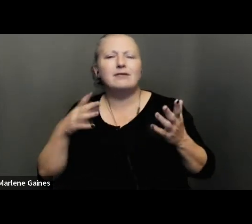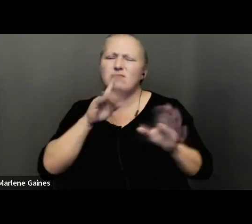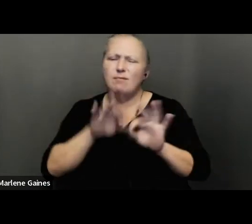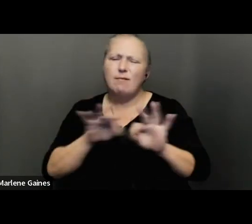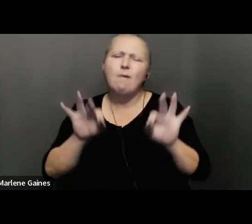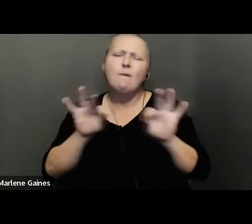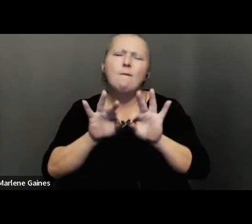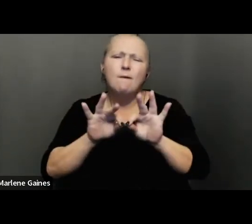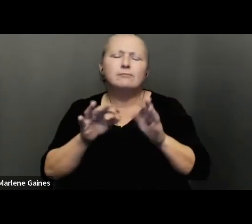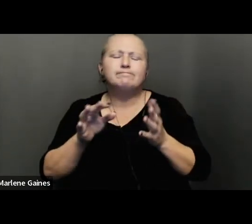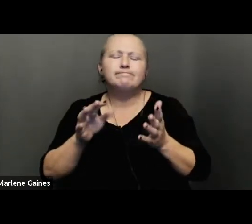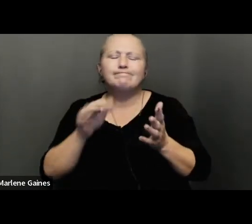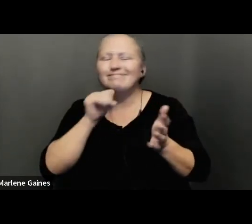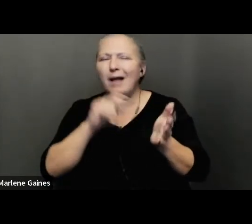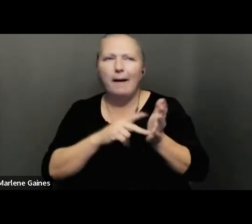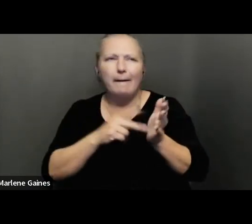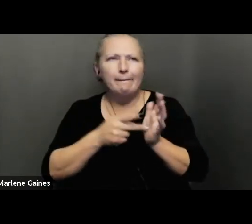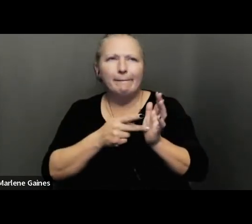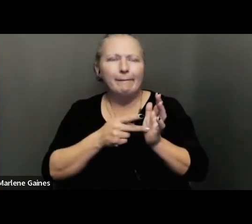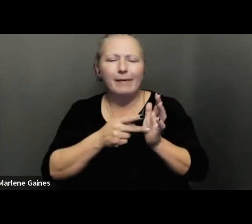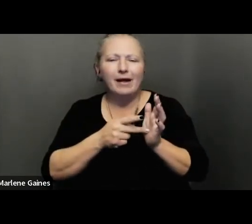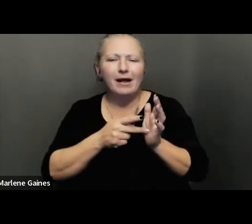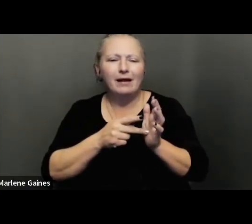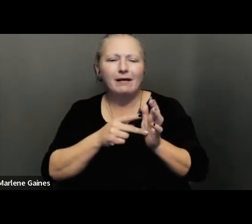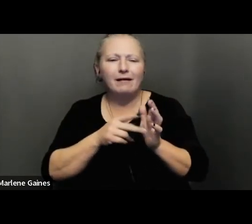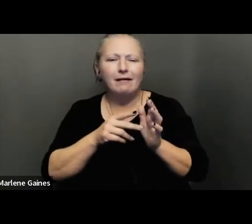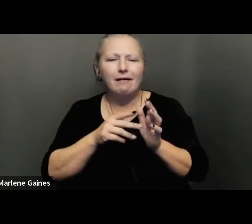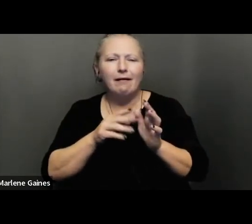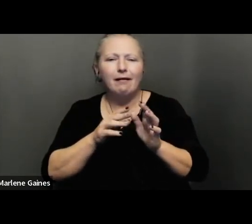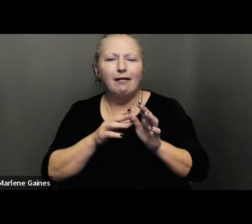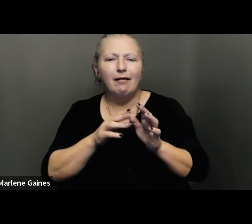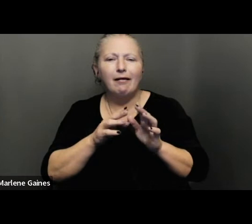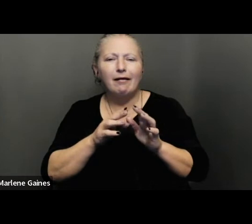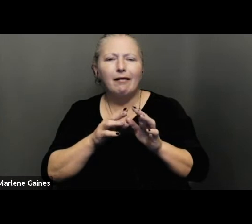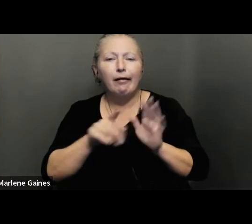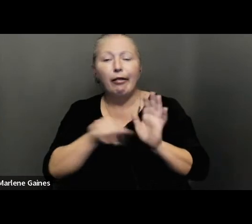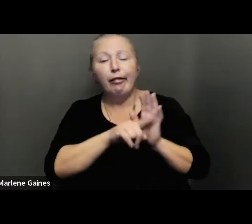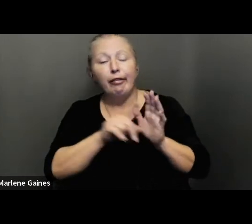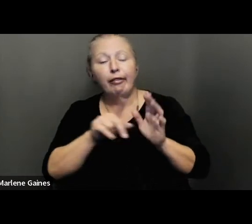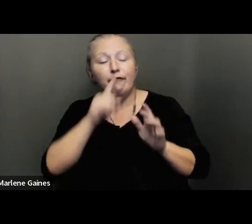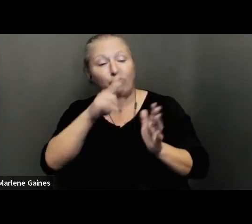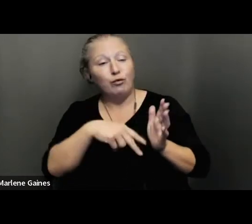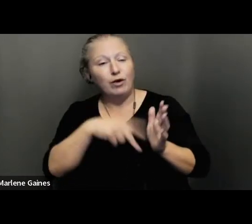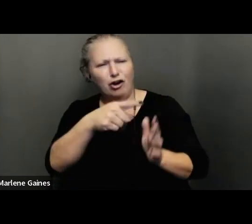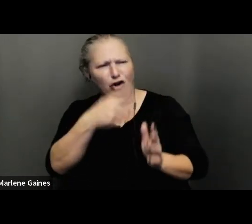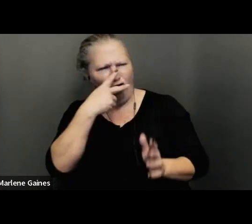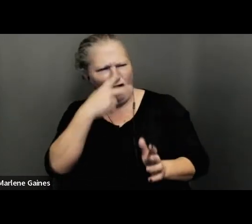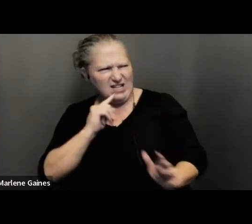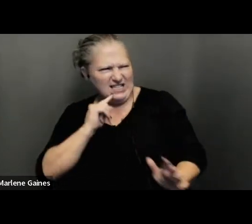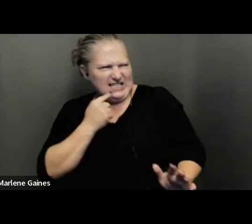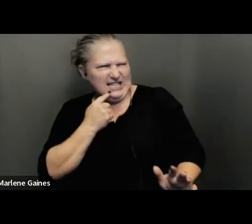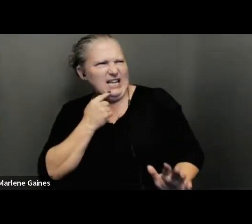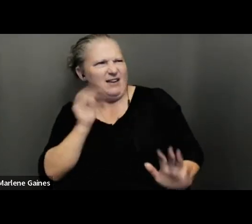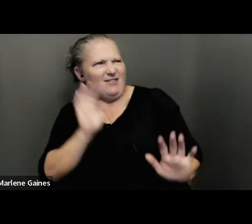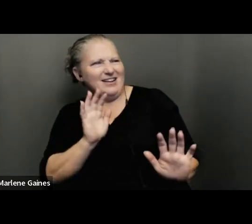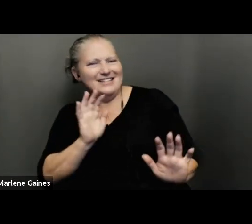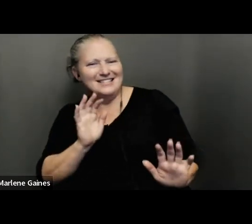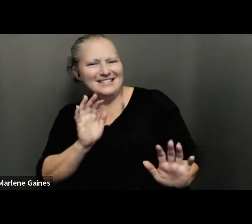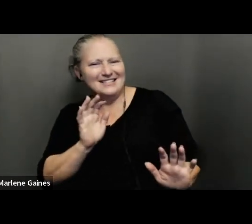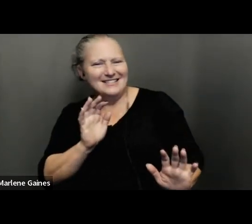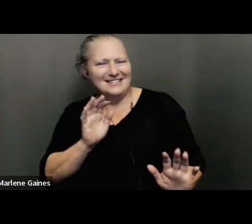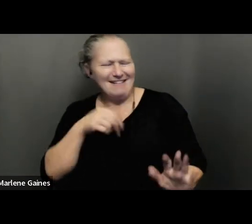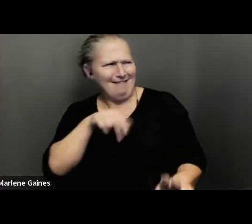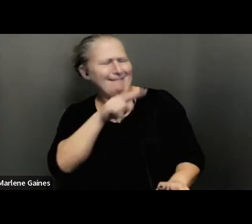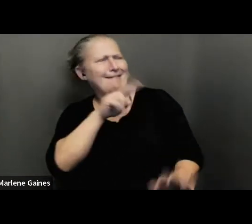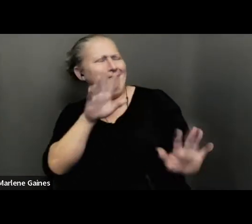important. And I don't mean to denigrate your reading, your spirit. Yeah, you look so serious. Like I'm thinking, keep